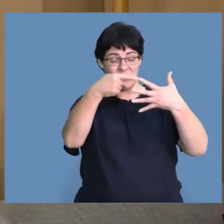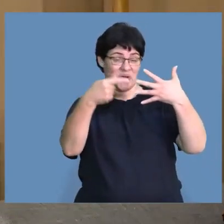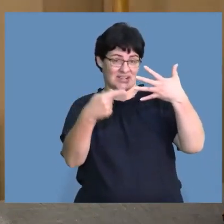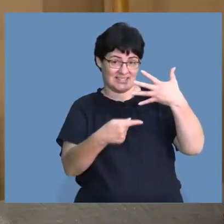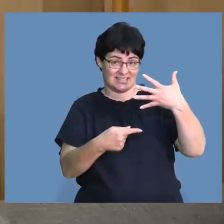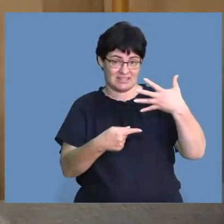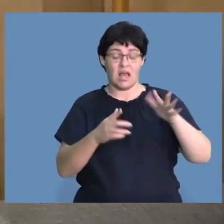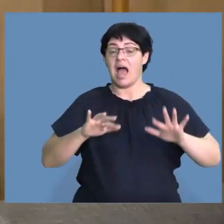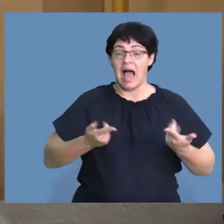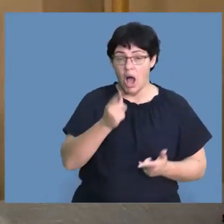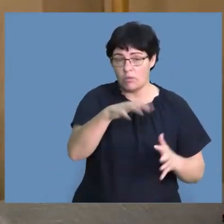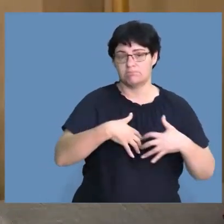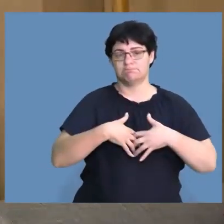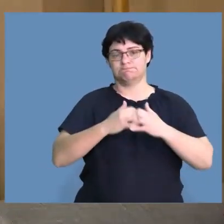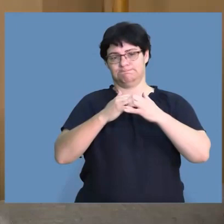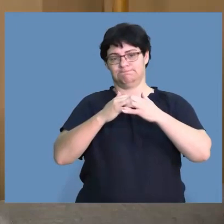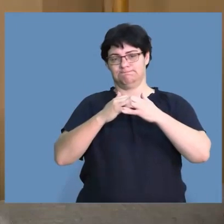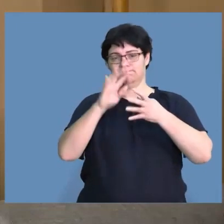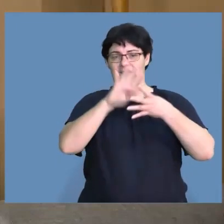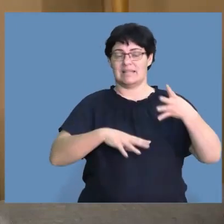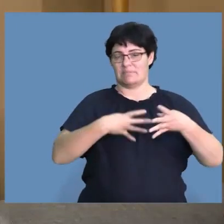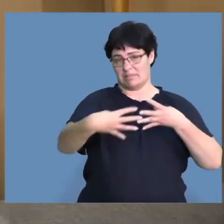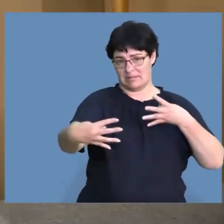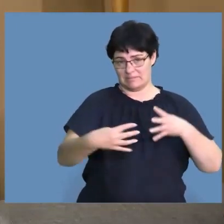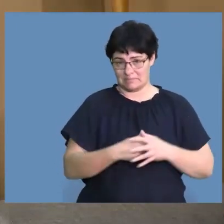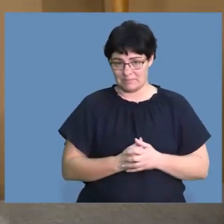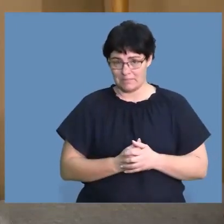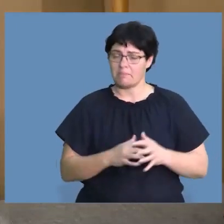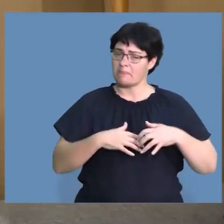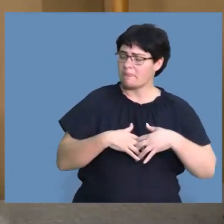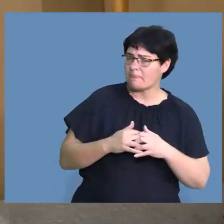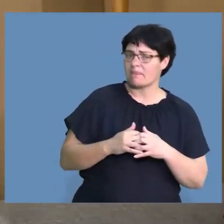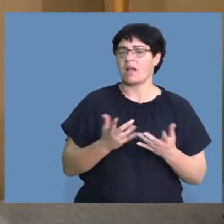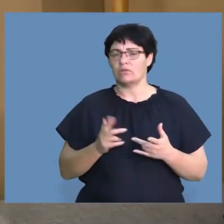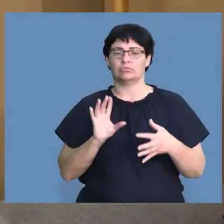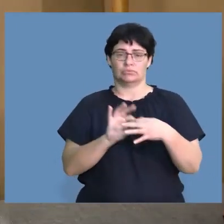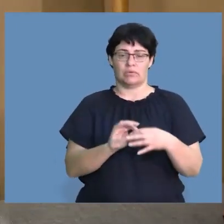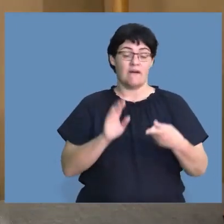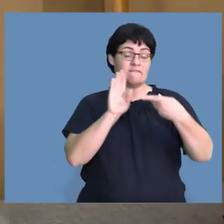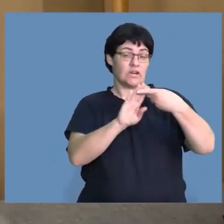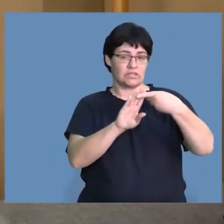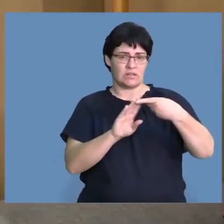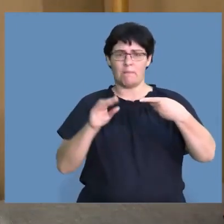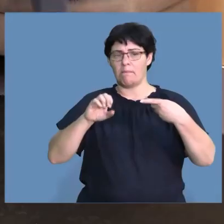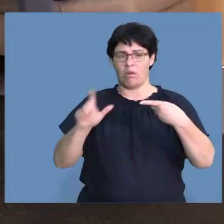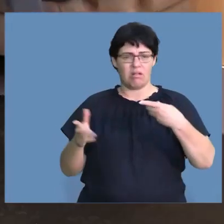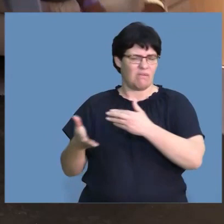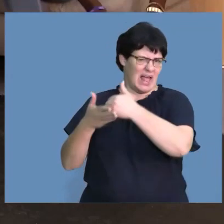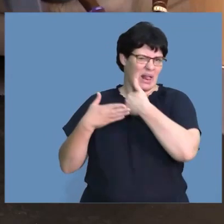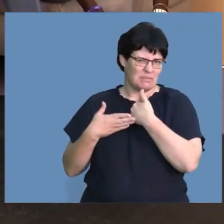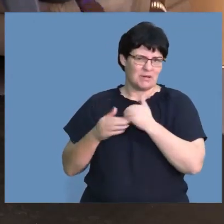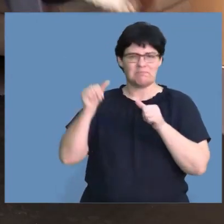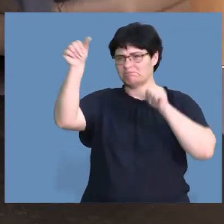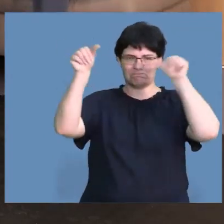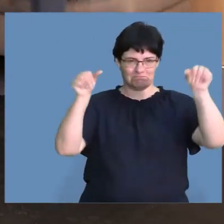points today of how to put a timetable together and what to remember. So the first thing, I'm going to ask Paul, won't you